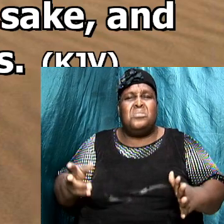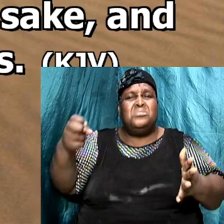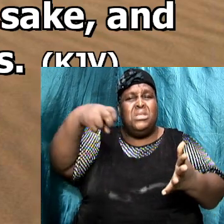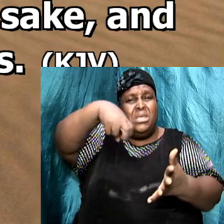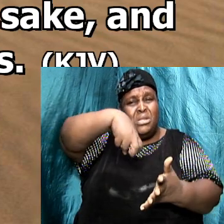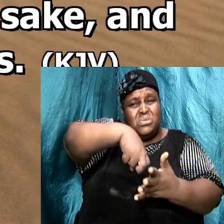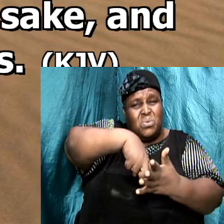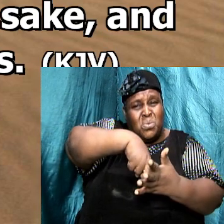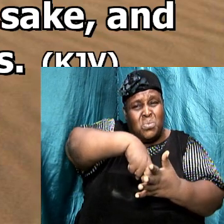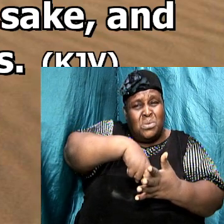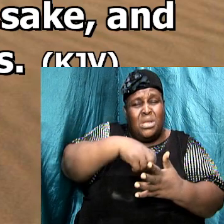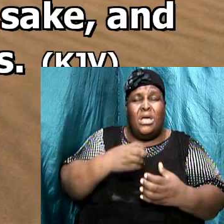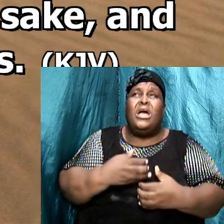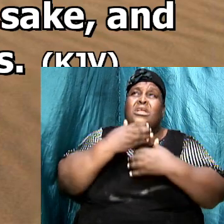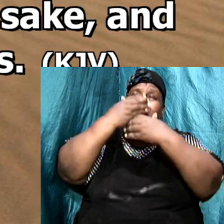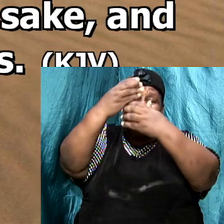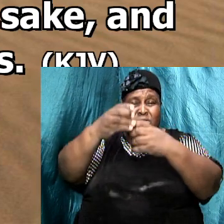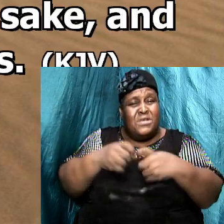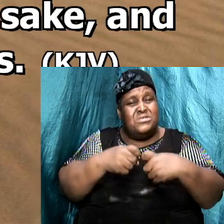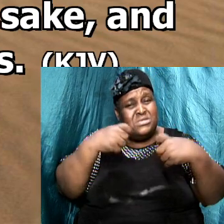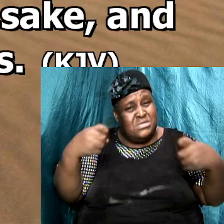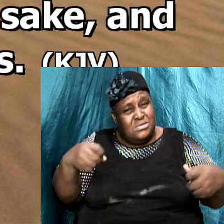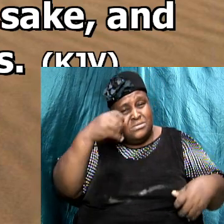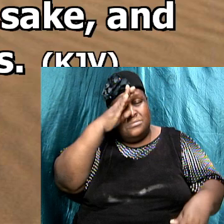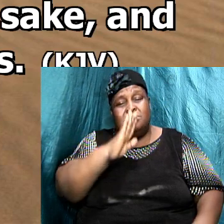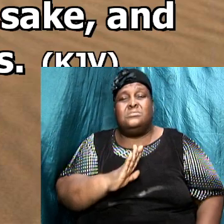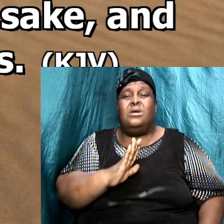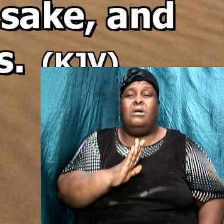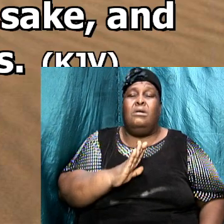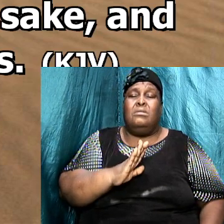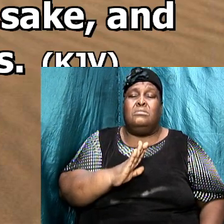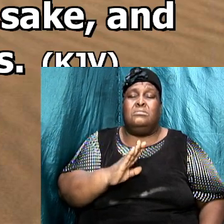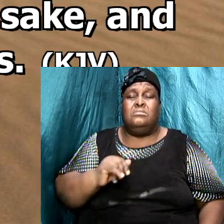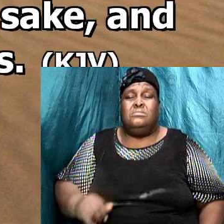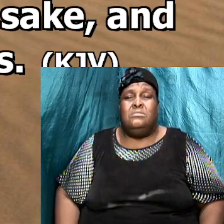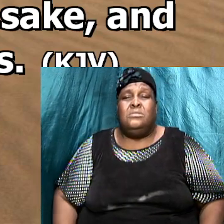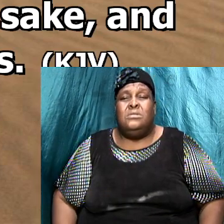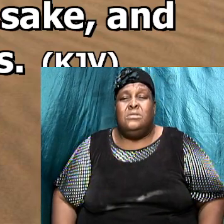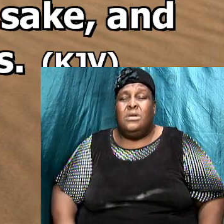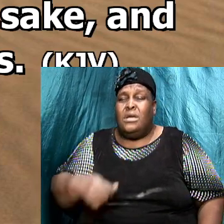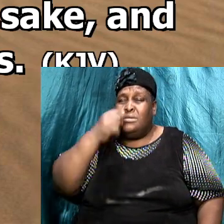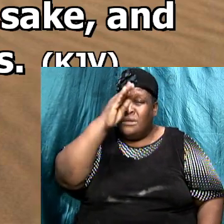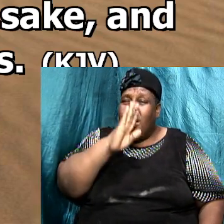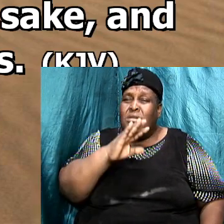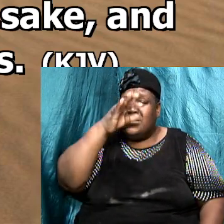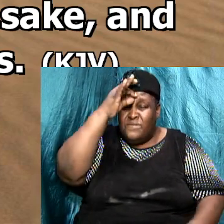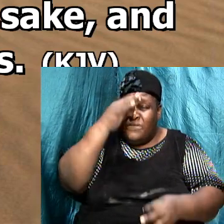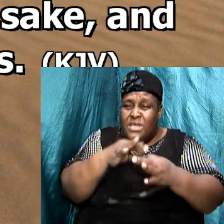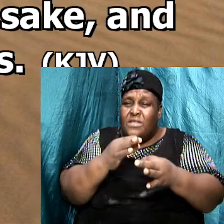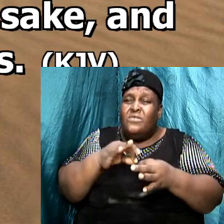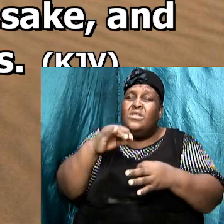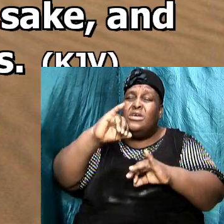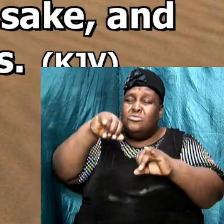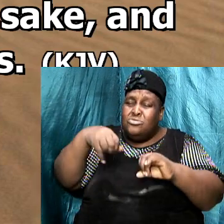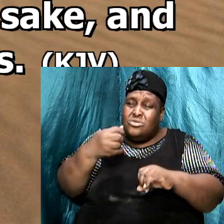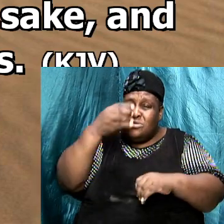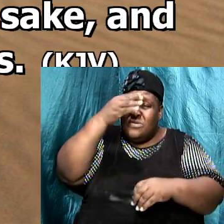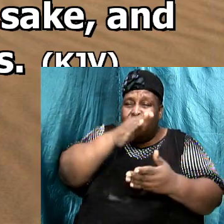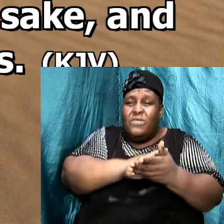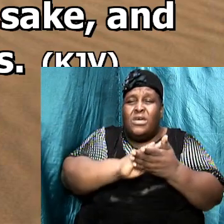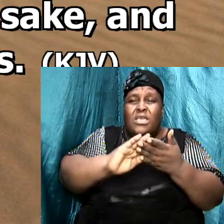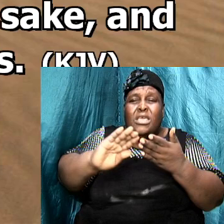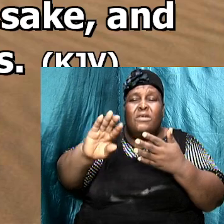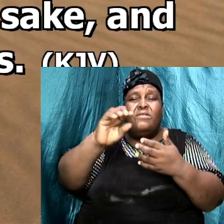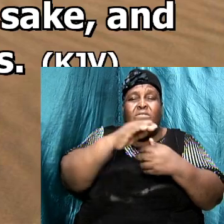are and confess your sins to God. Amen. And God is faithful and just to forgive